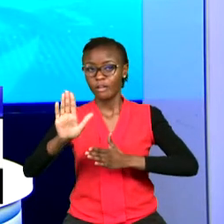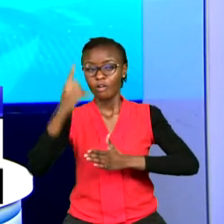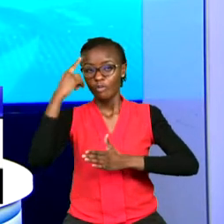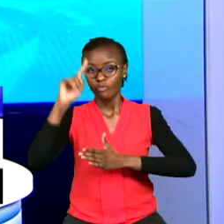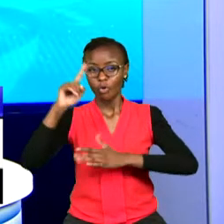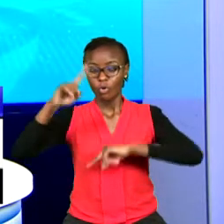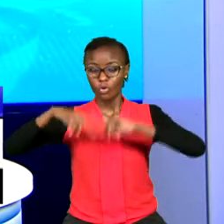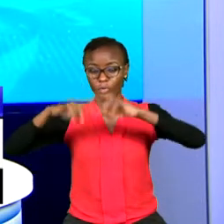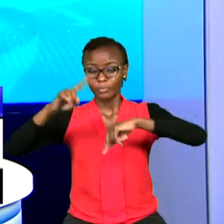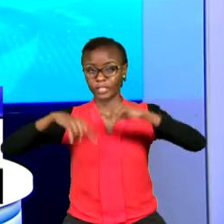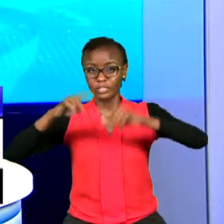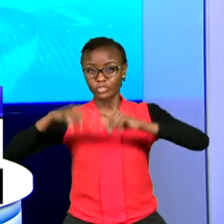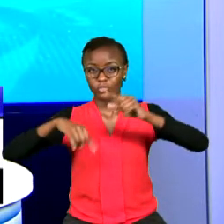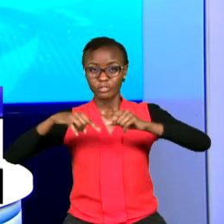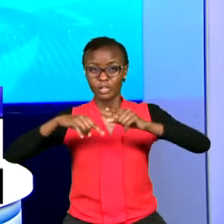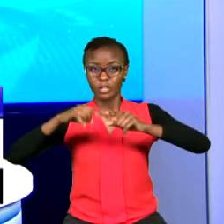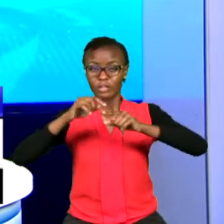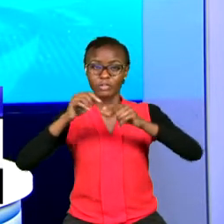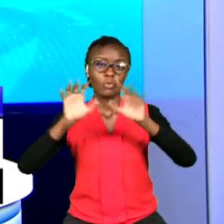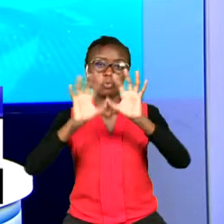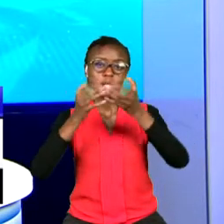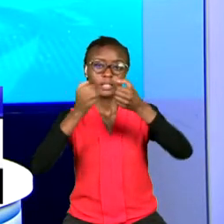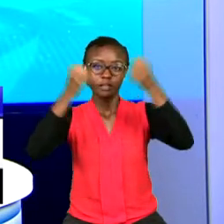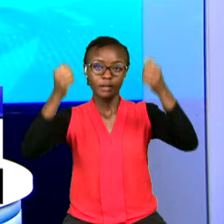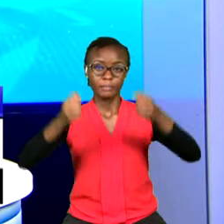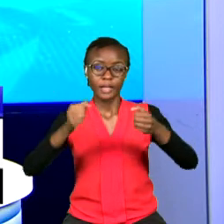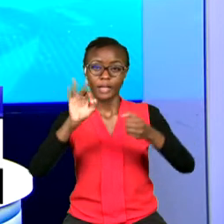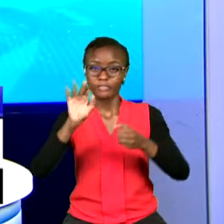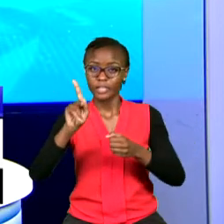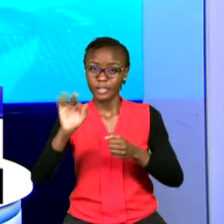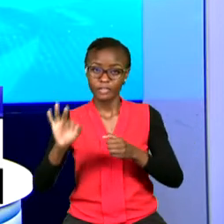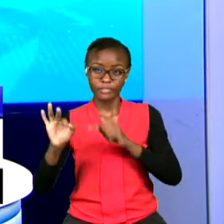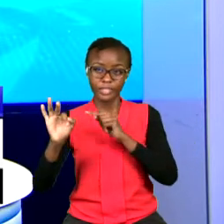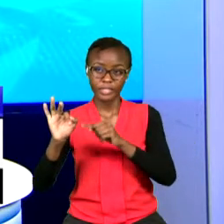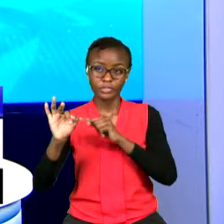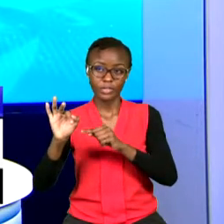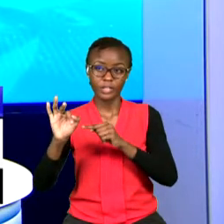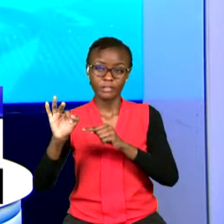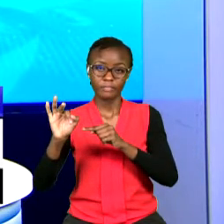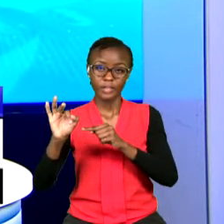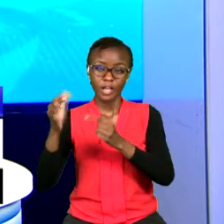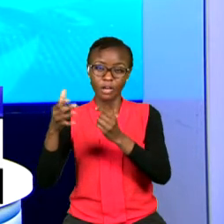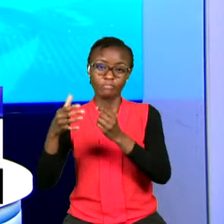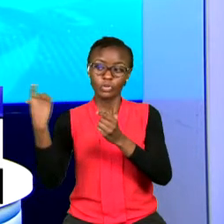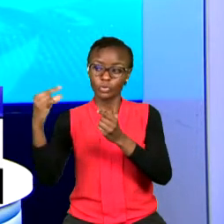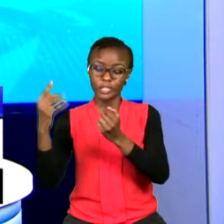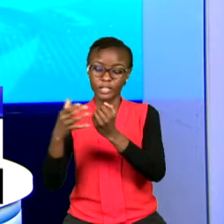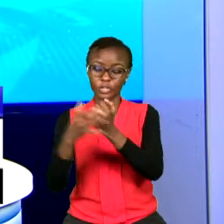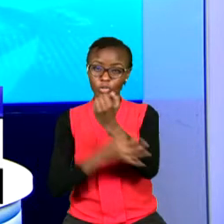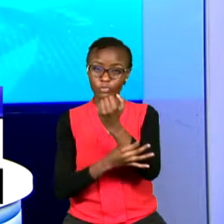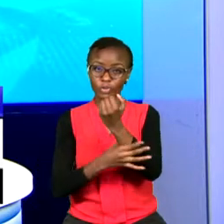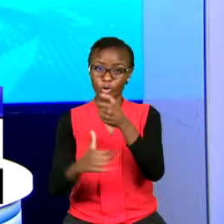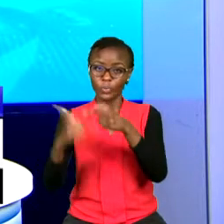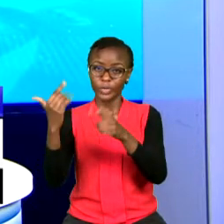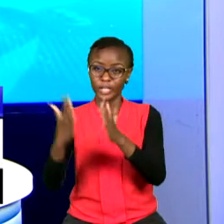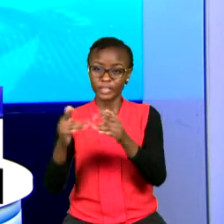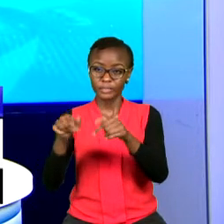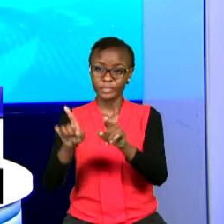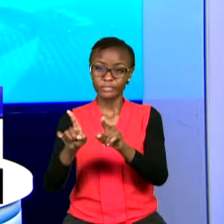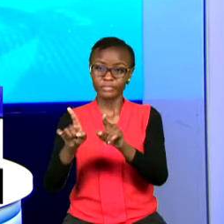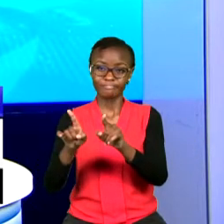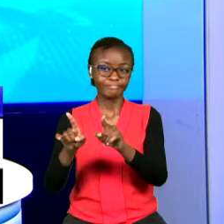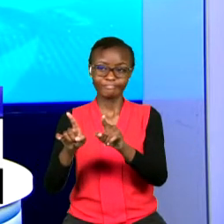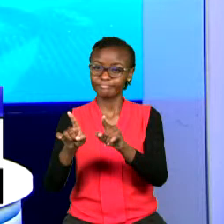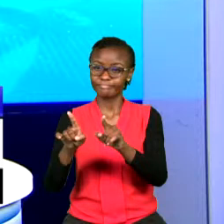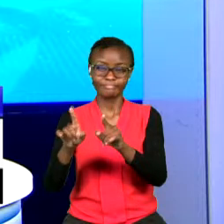Cup qualifier against Mali on Thursday. FKF Premier League Golden Glove winner James Seruni has once again been overlooked after